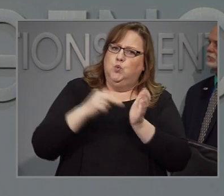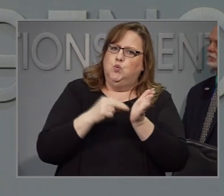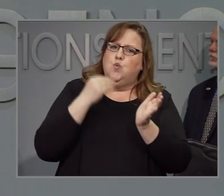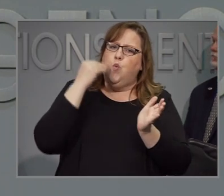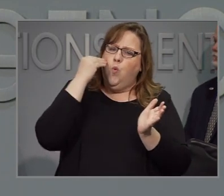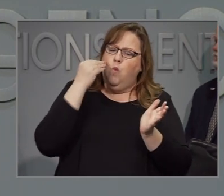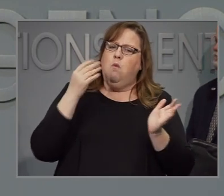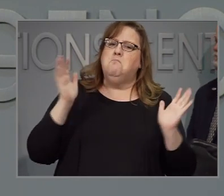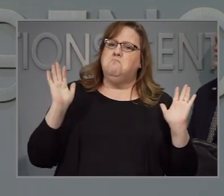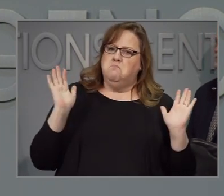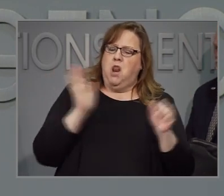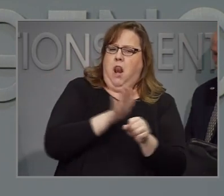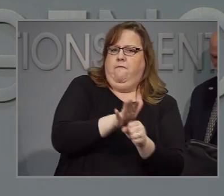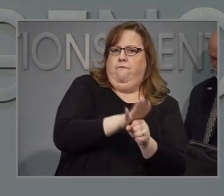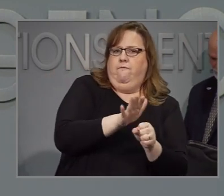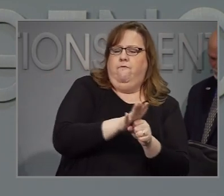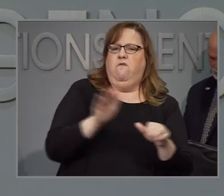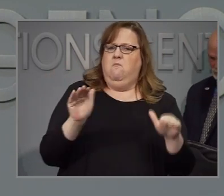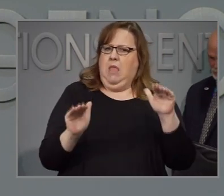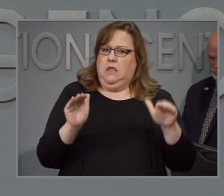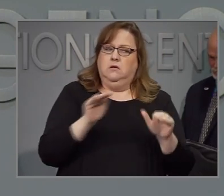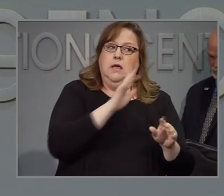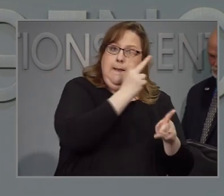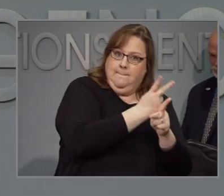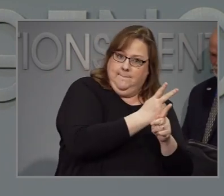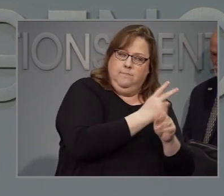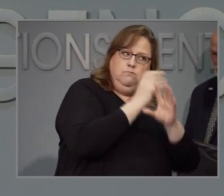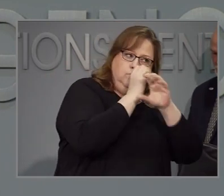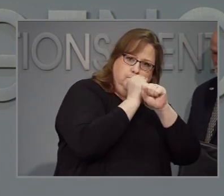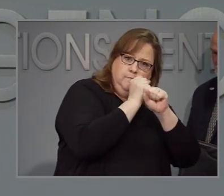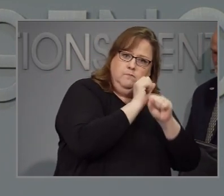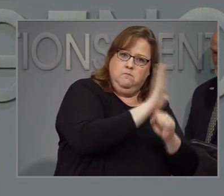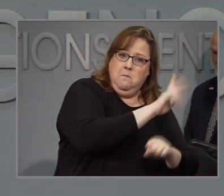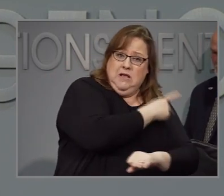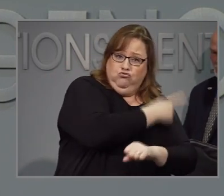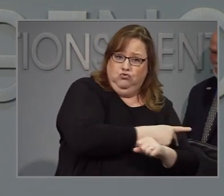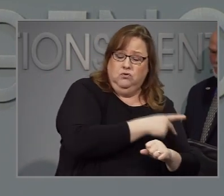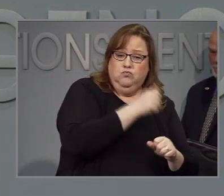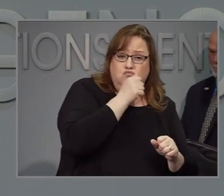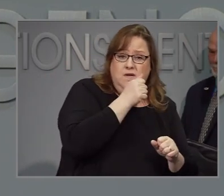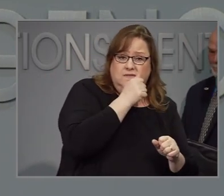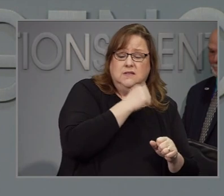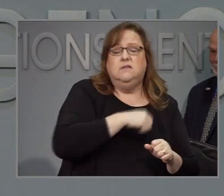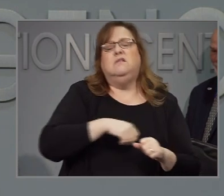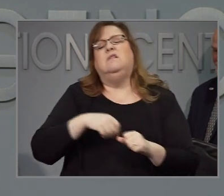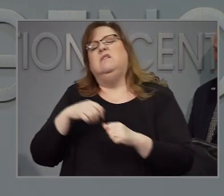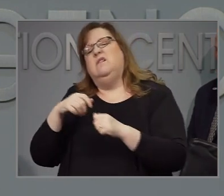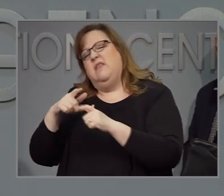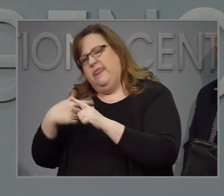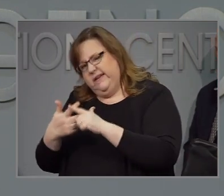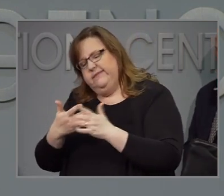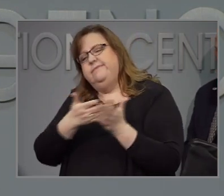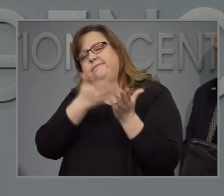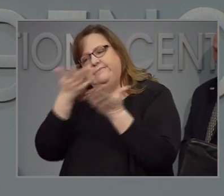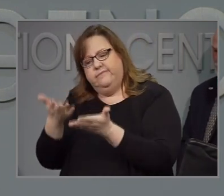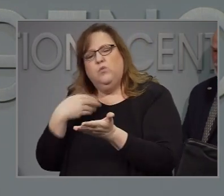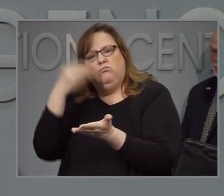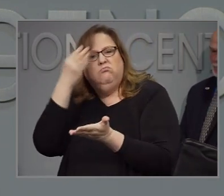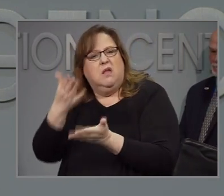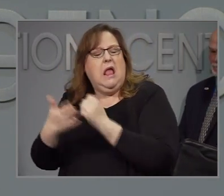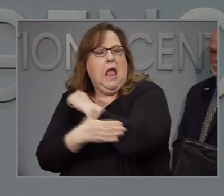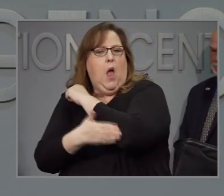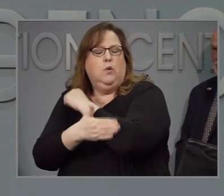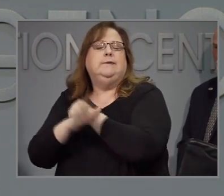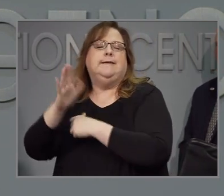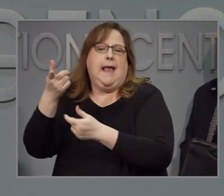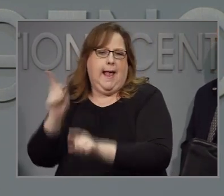while also balancing the patient privacy side without releasing the name of an individual nursing home, which can be